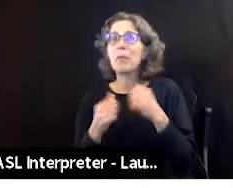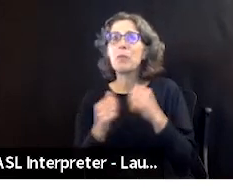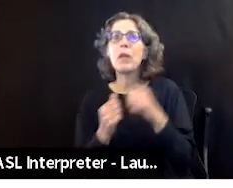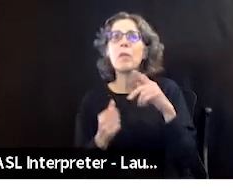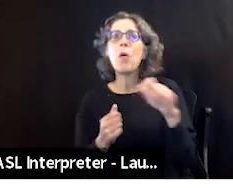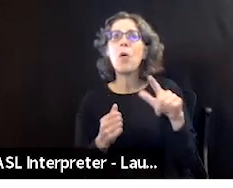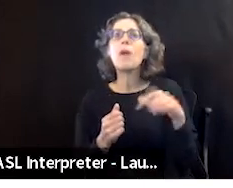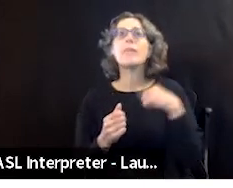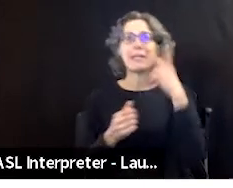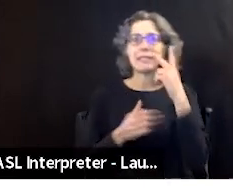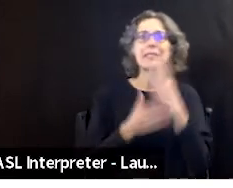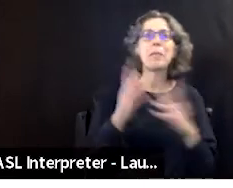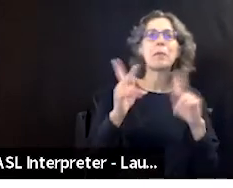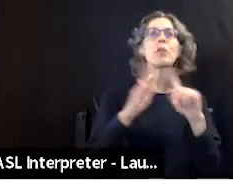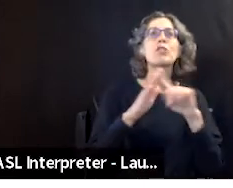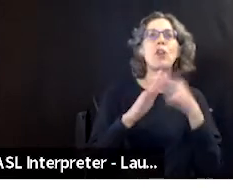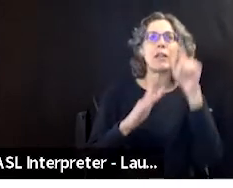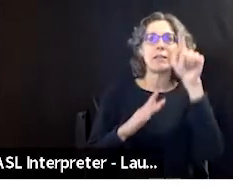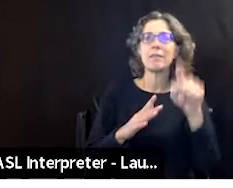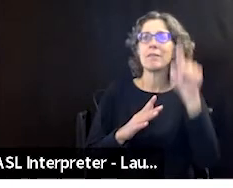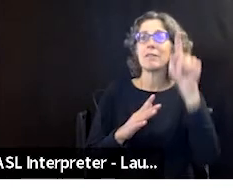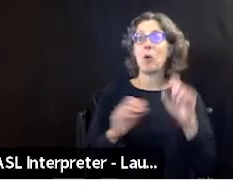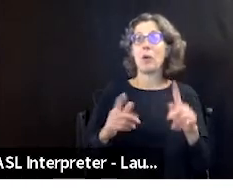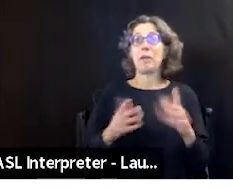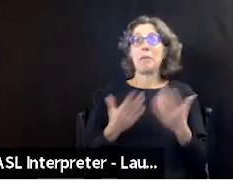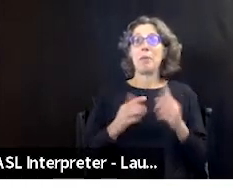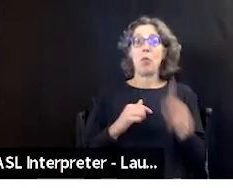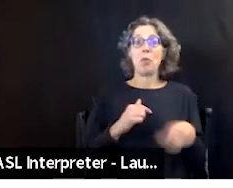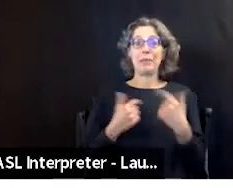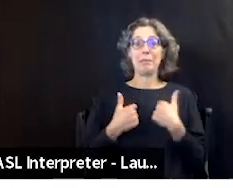I see some people starting. Okay, just might be me.